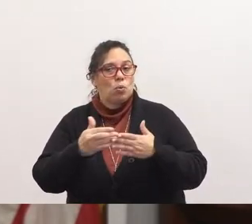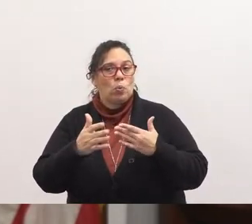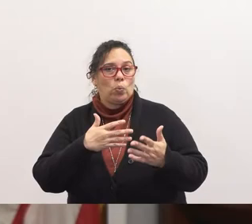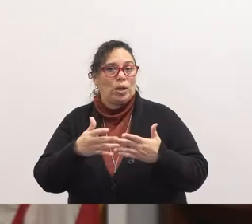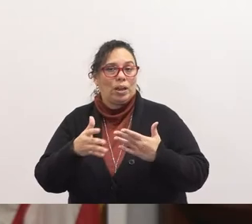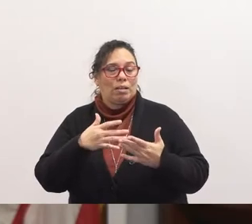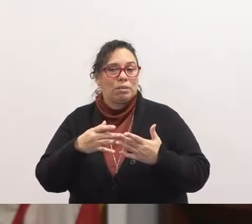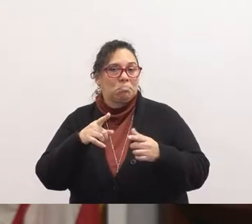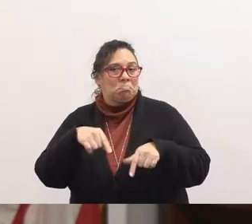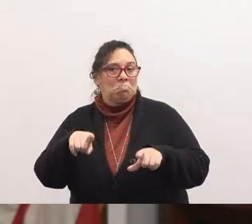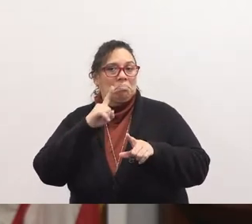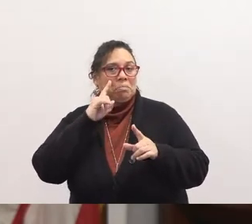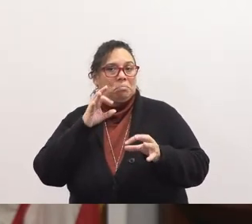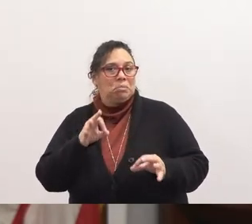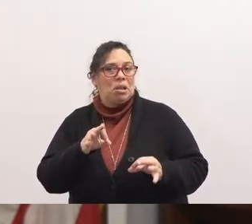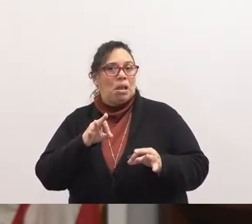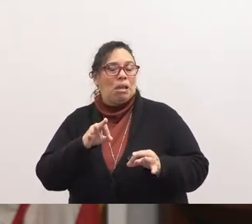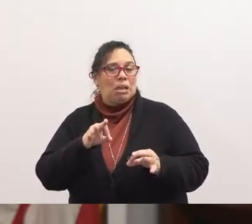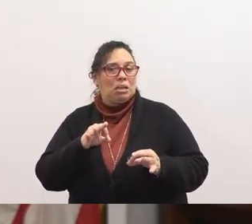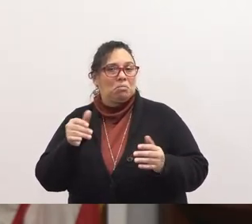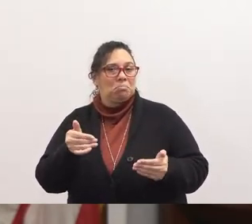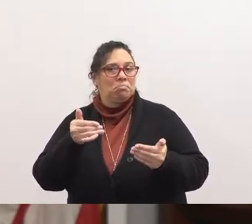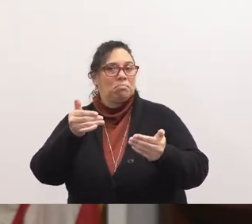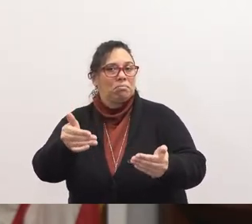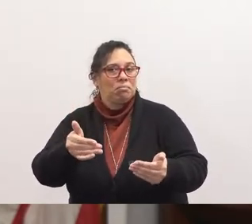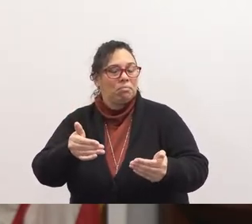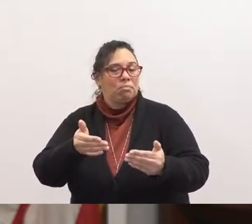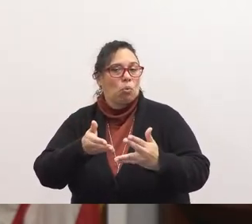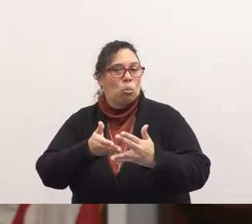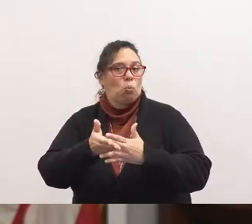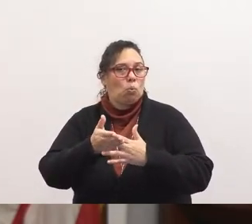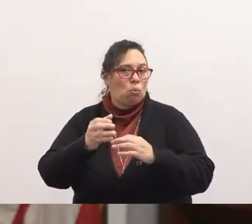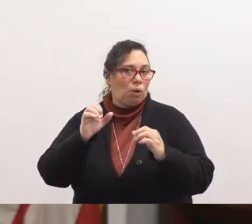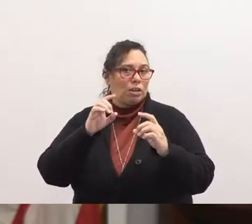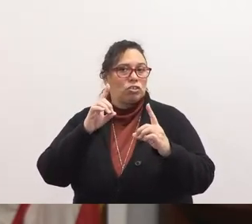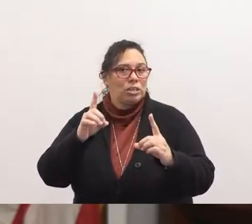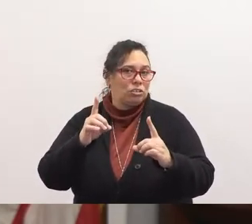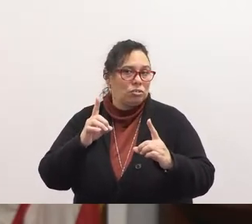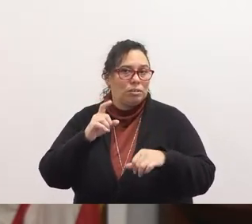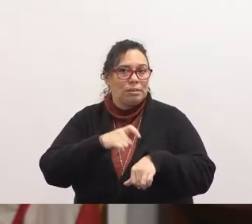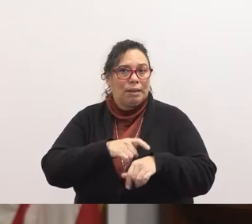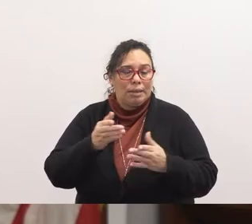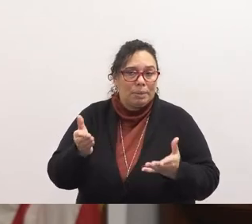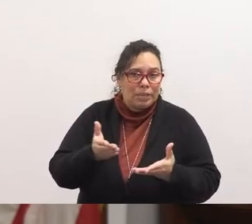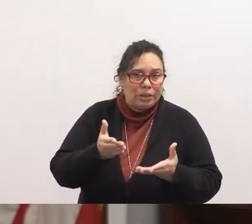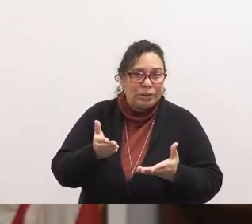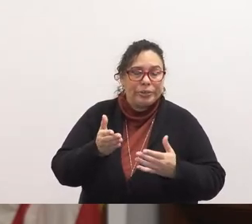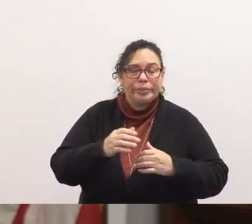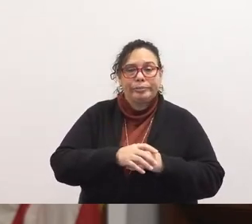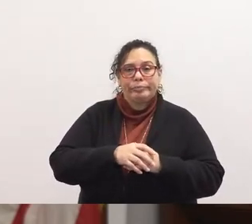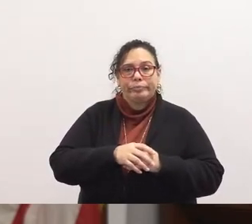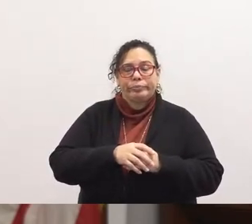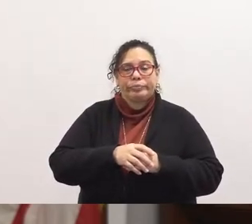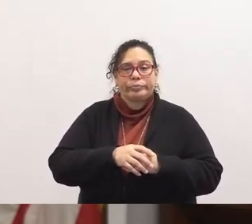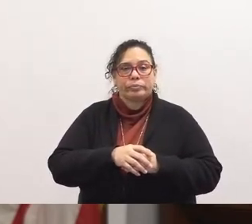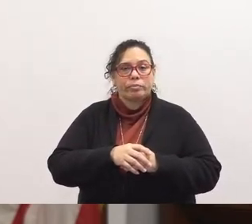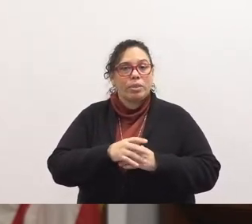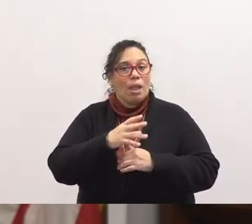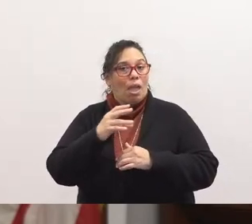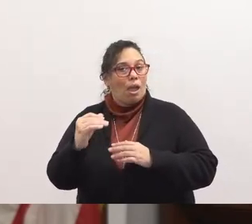endeavors they choose to embark on through their educational lives here. Franya, I'm looking at you, but